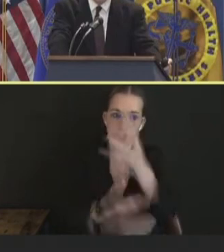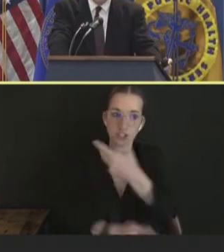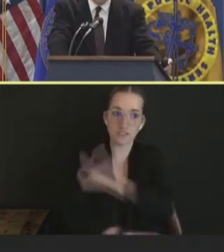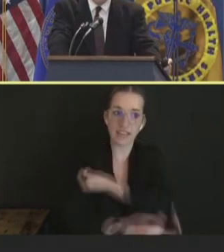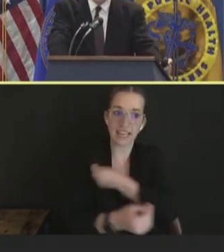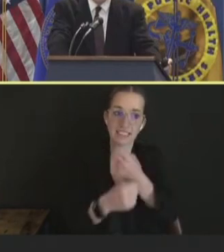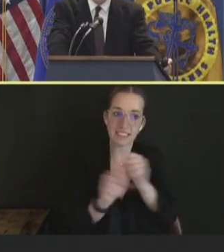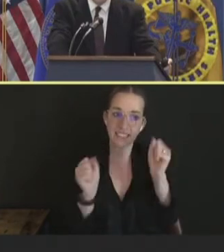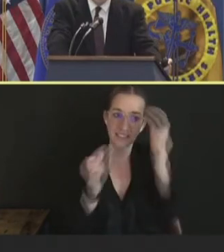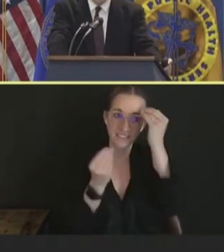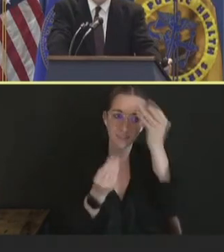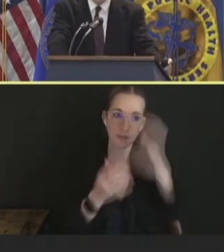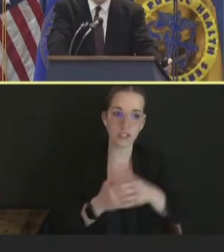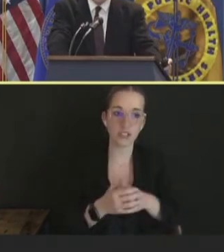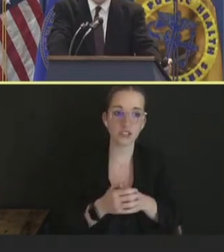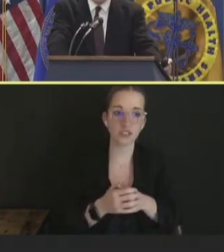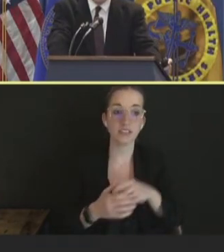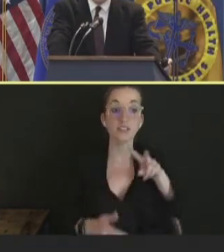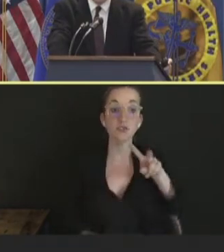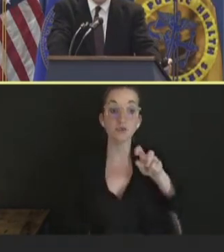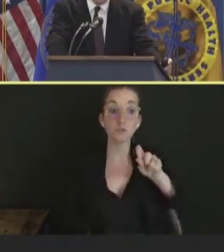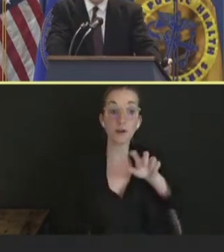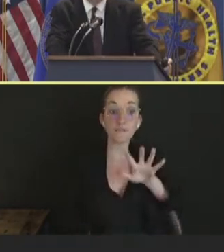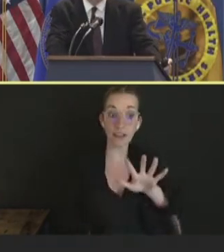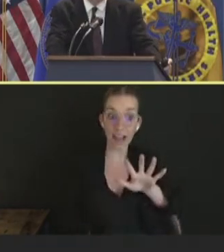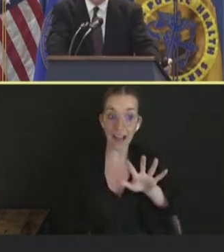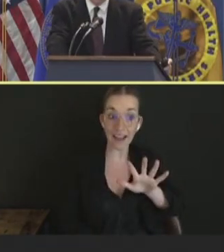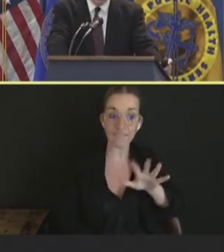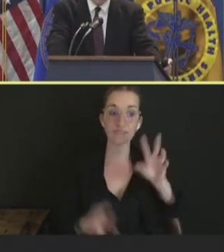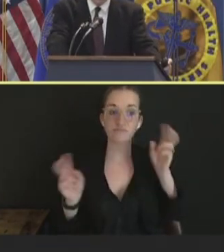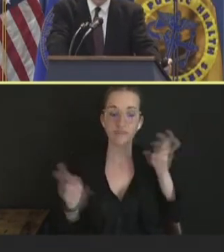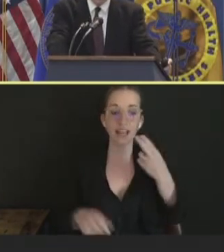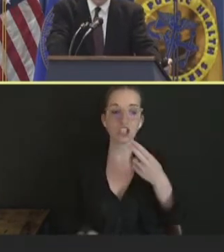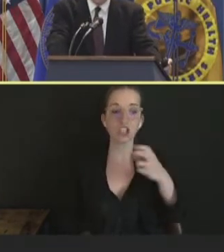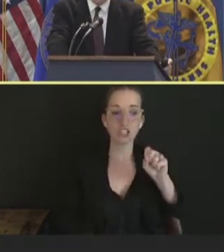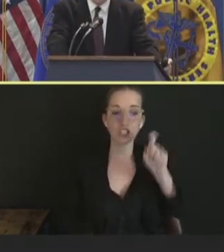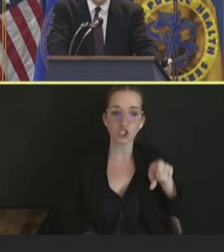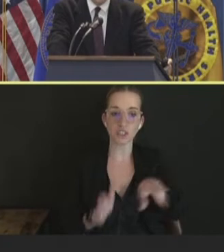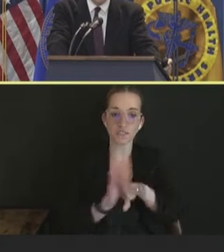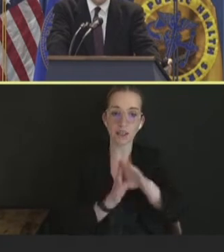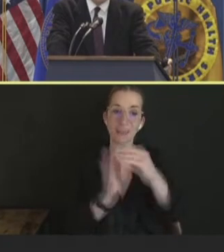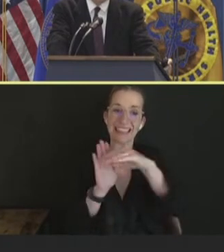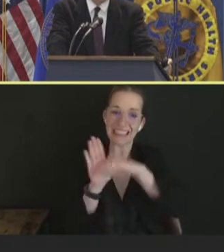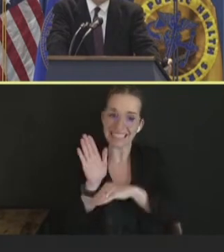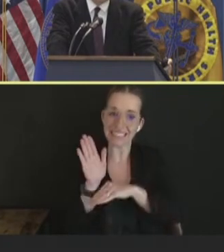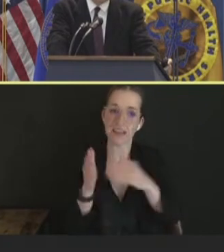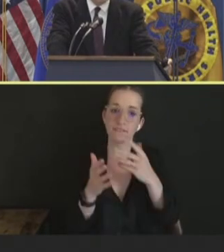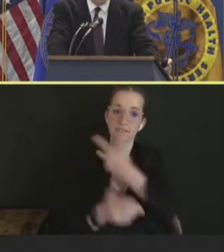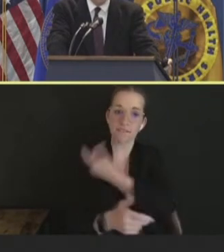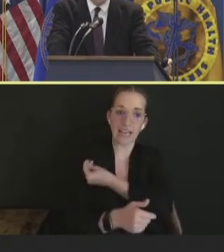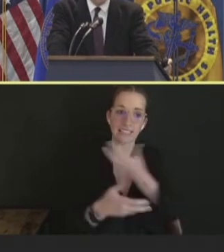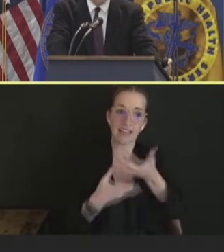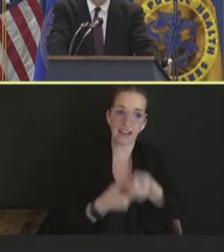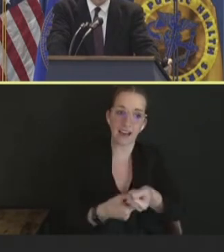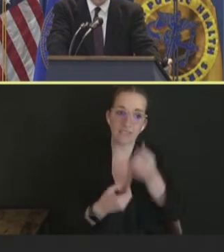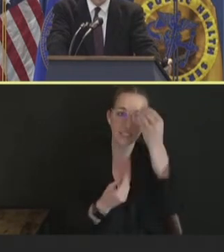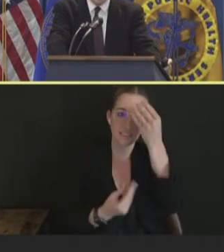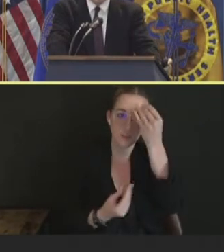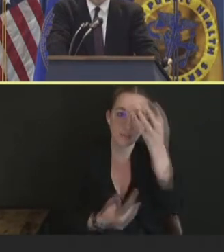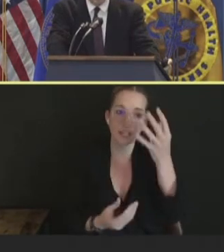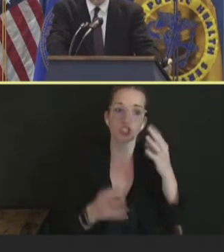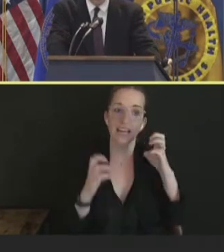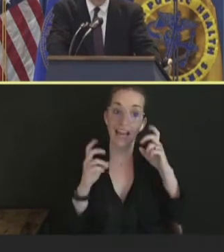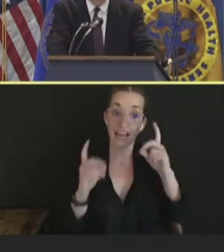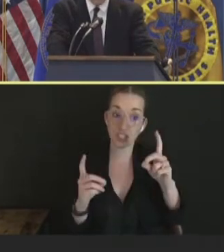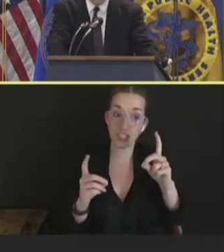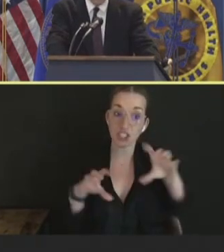confidence, information, and education activities that were funded from Section 2302 of the American Rescue Act of 2021, and